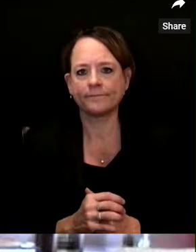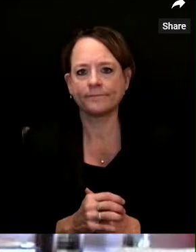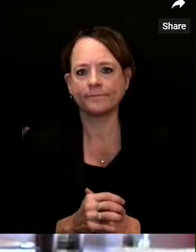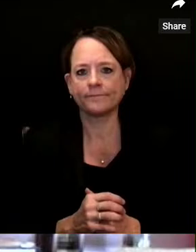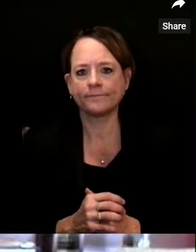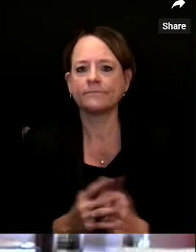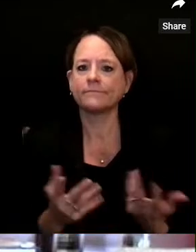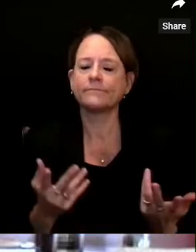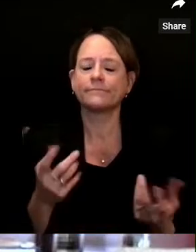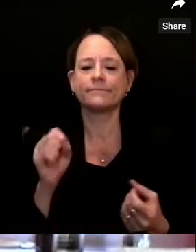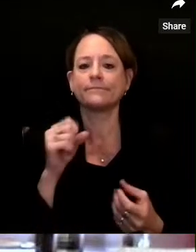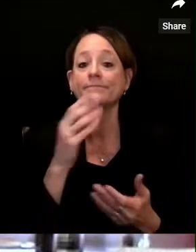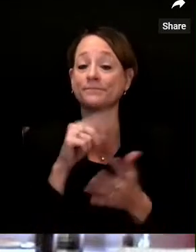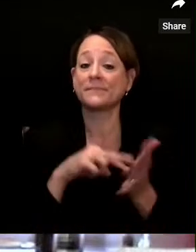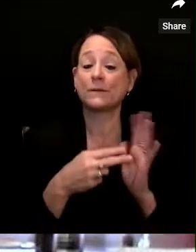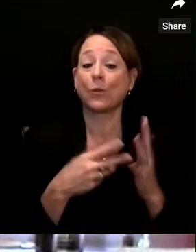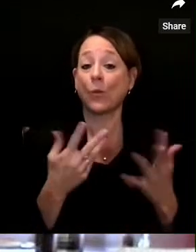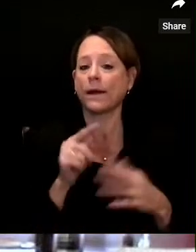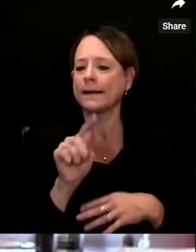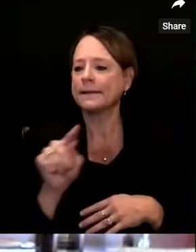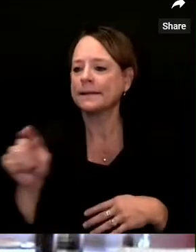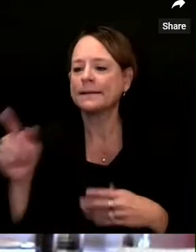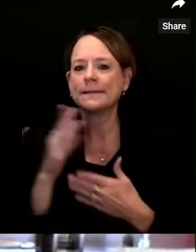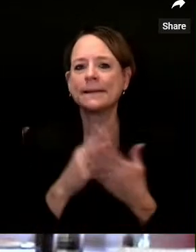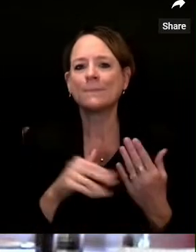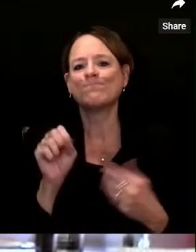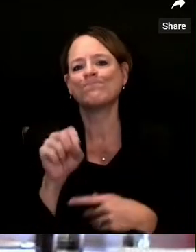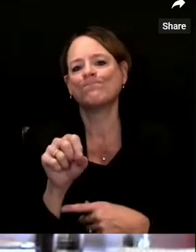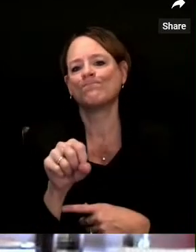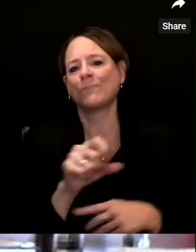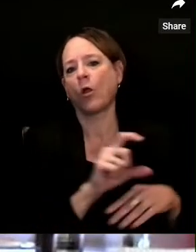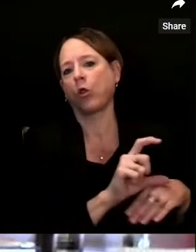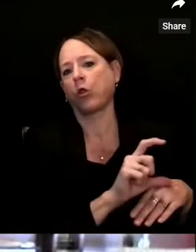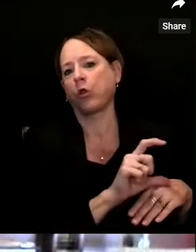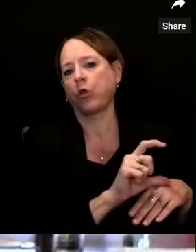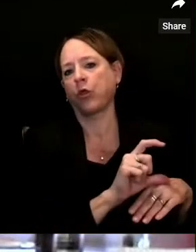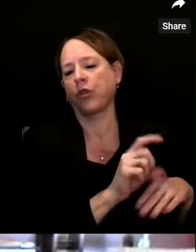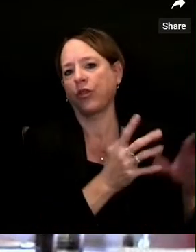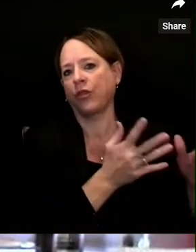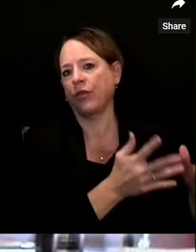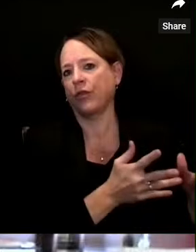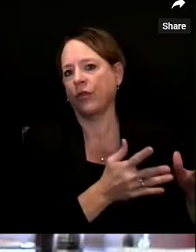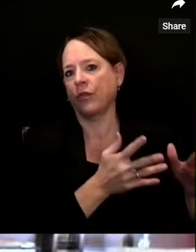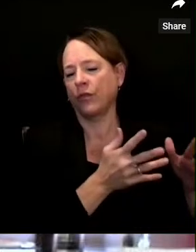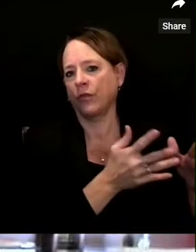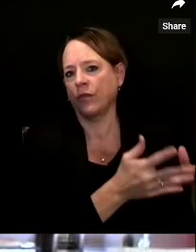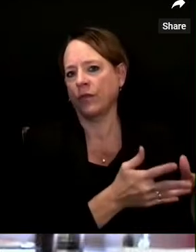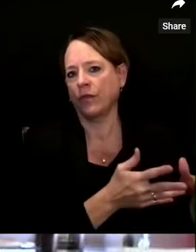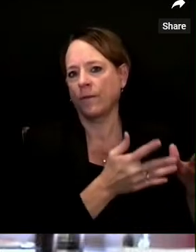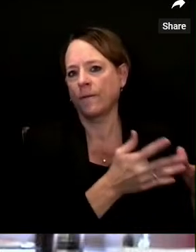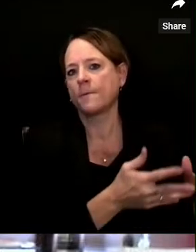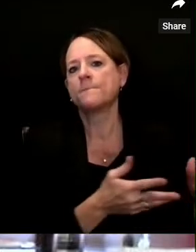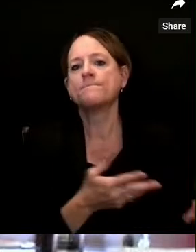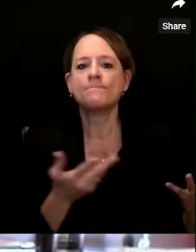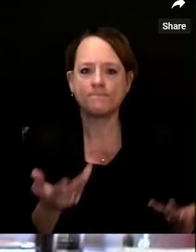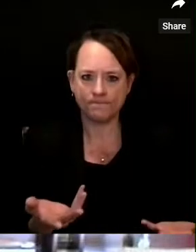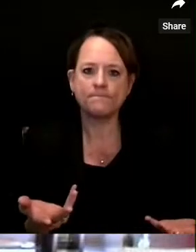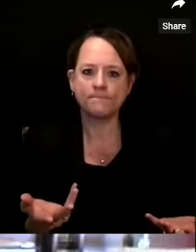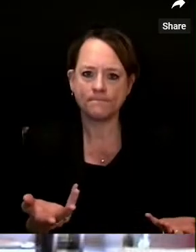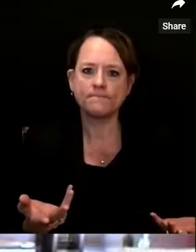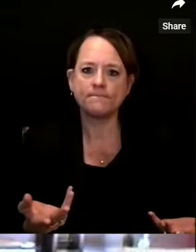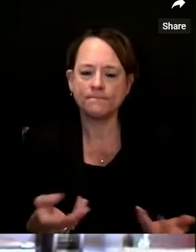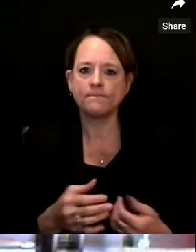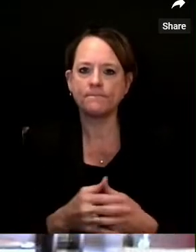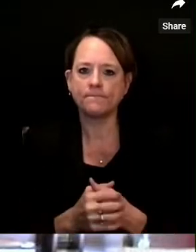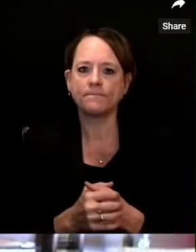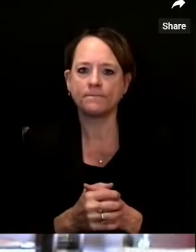time. The reason for that is just, again, because of the manufacturing of these vaccines. They come in multi-dose vials.